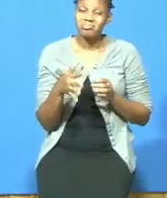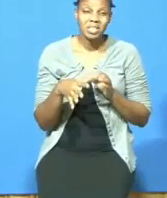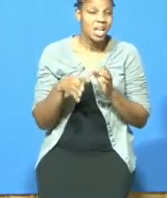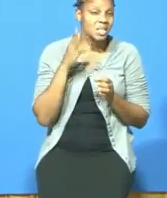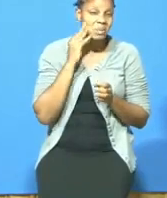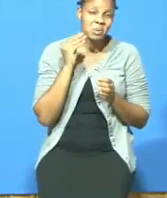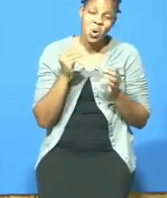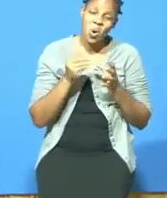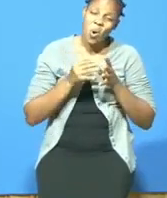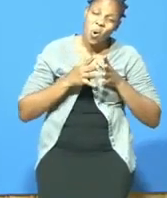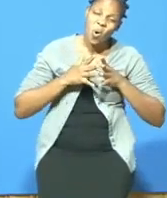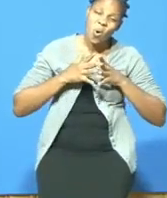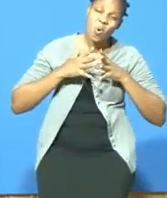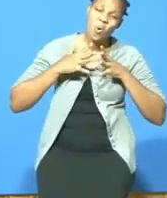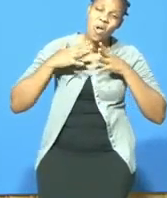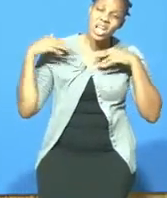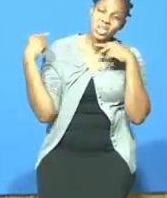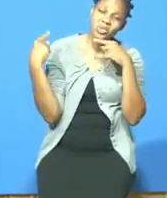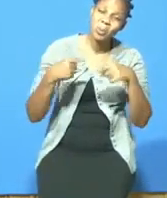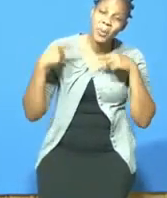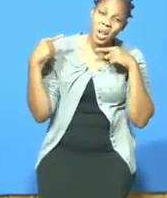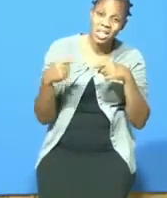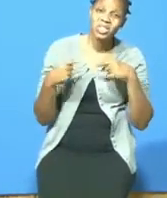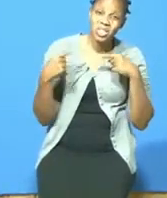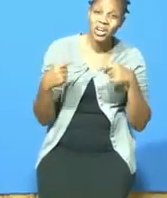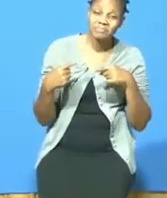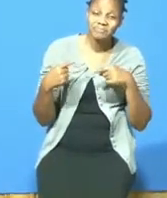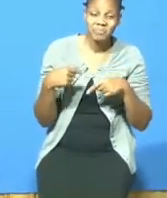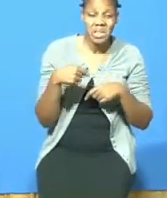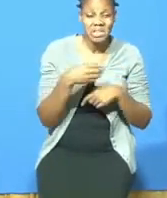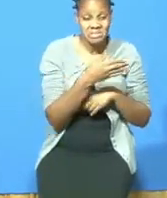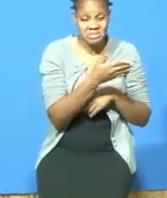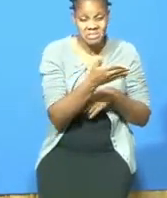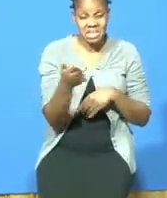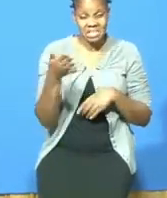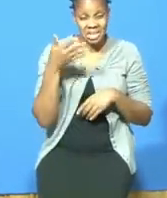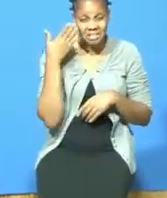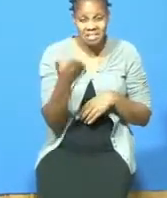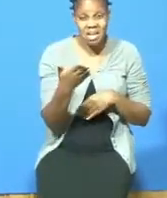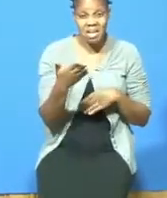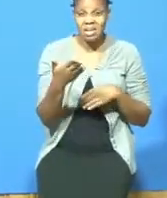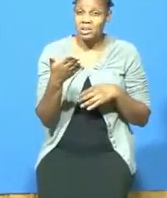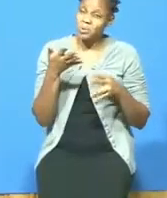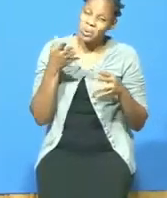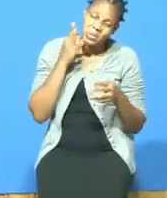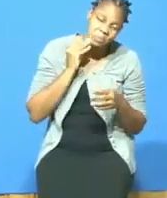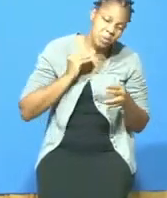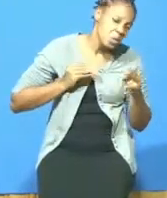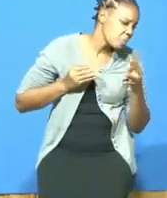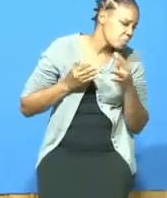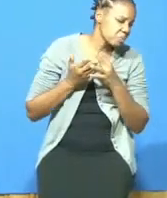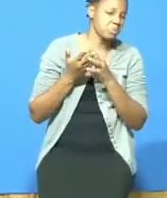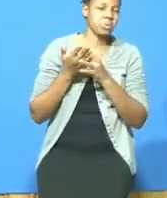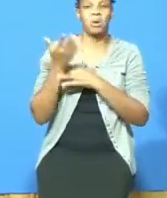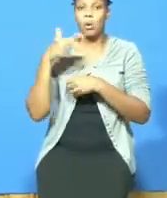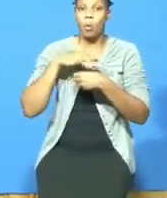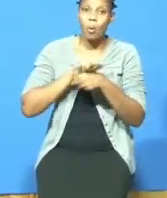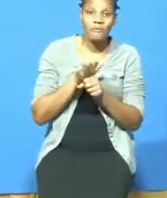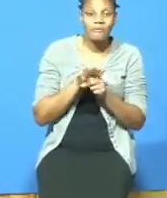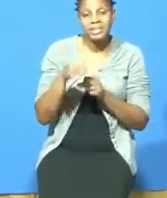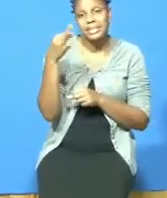great tribulation." Are you hearing me, church? These are they who have gone through